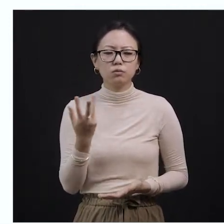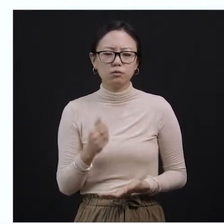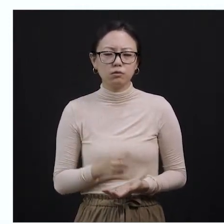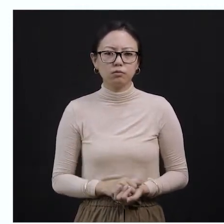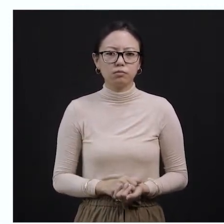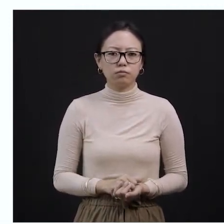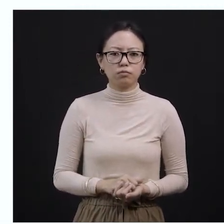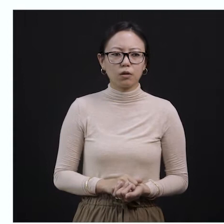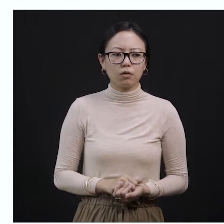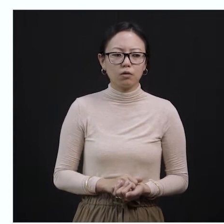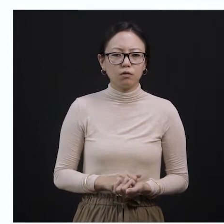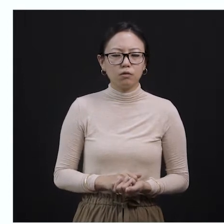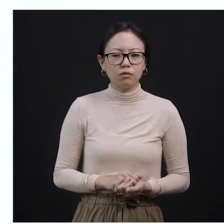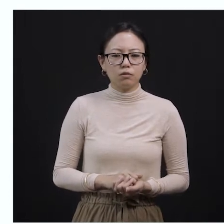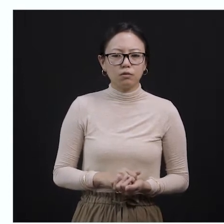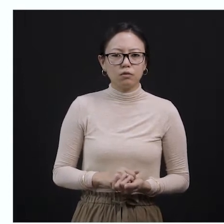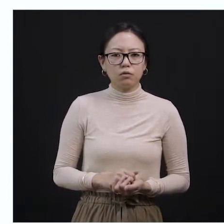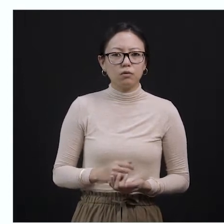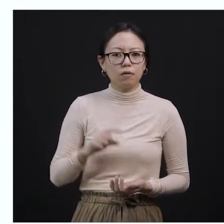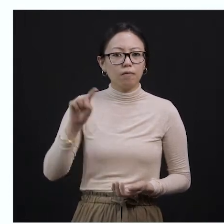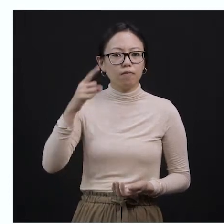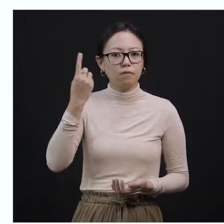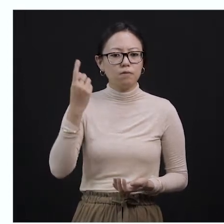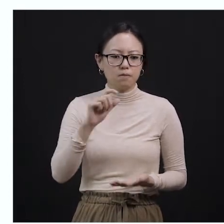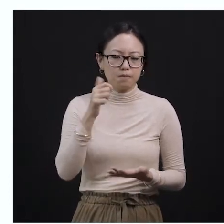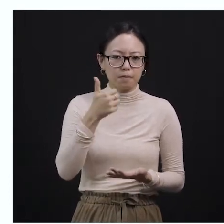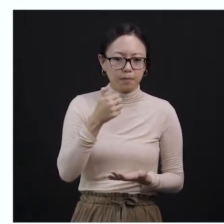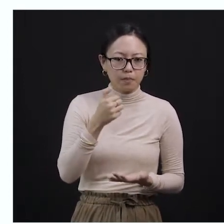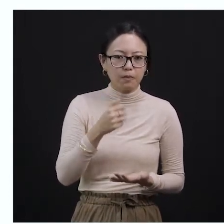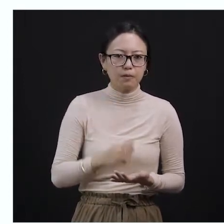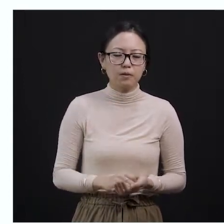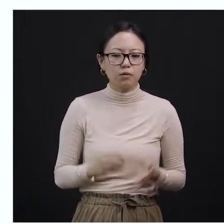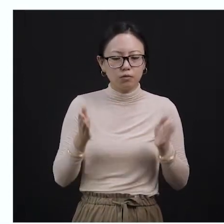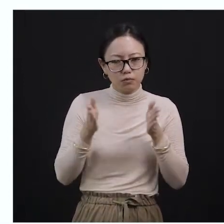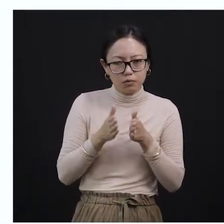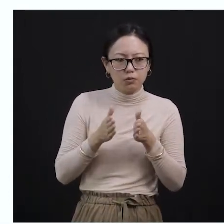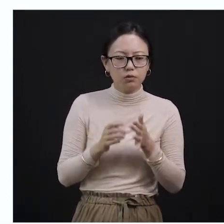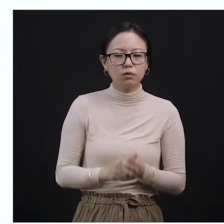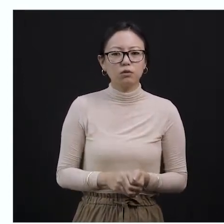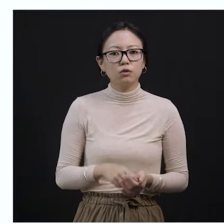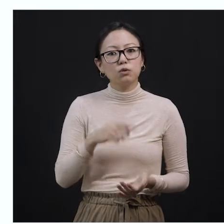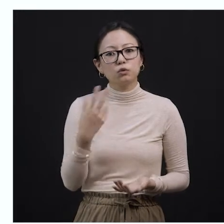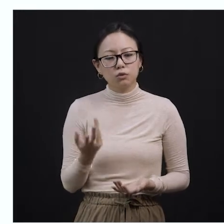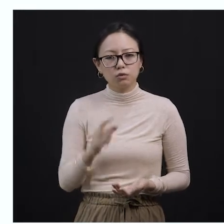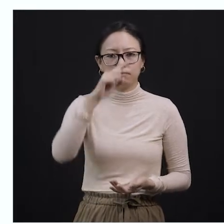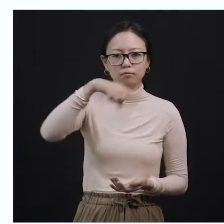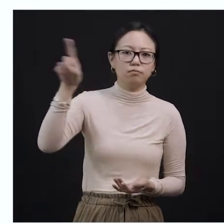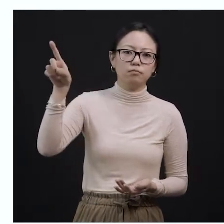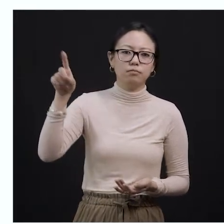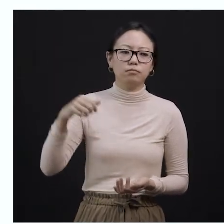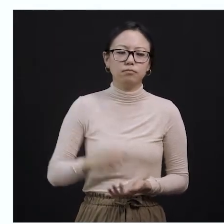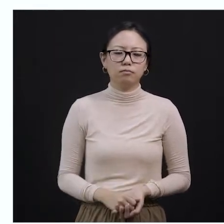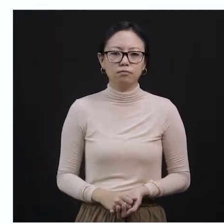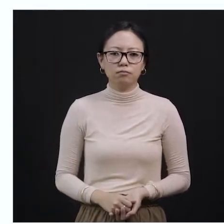pen is the shortest, isn't it, children? This is the shortest among the three of them. So we will put a tick mark here,